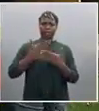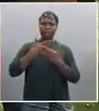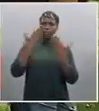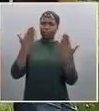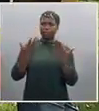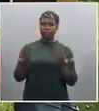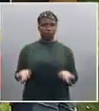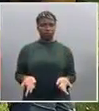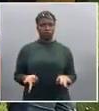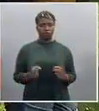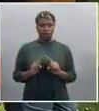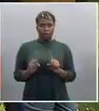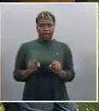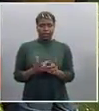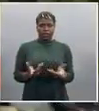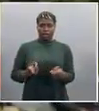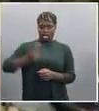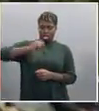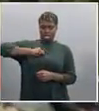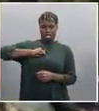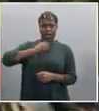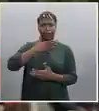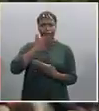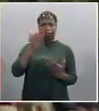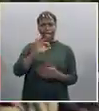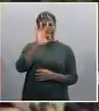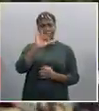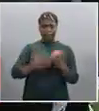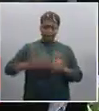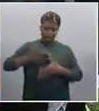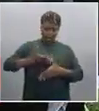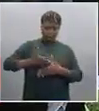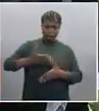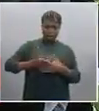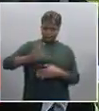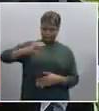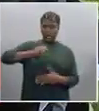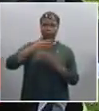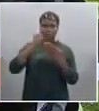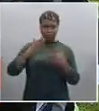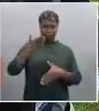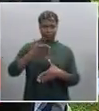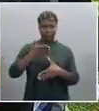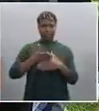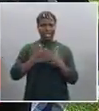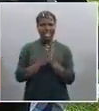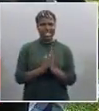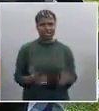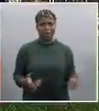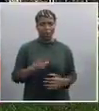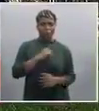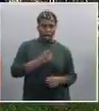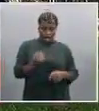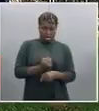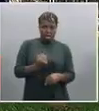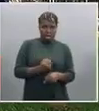but they also have not been paid for their 3 months' work. They say they were seconded to pick it up